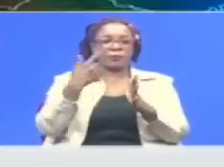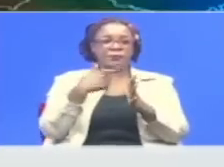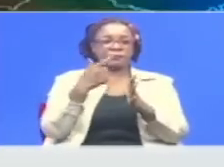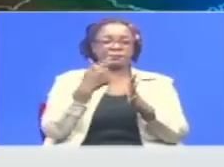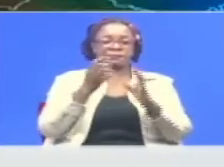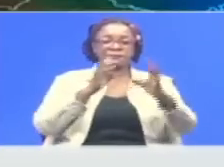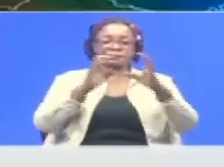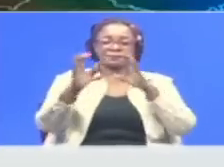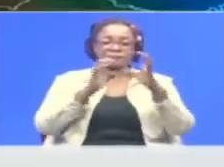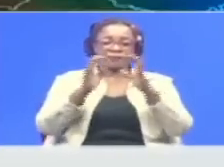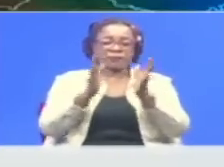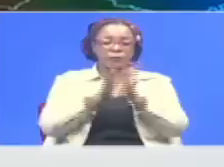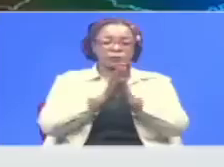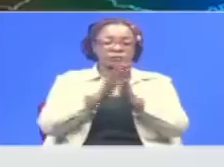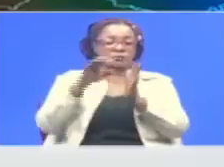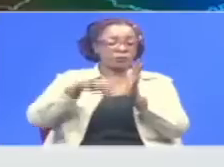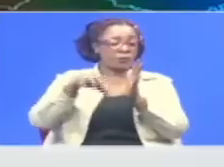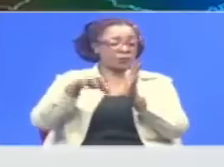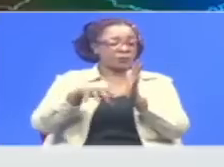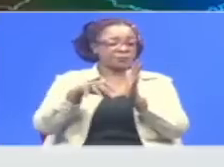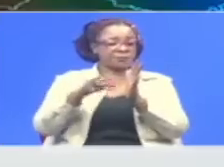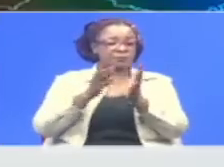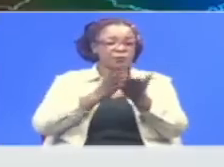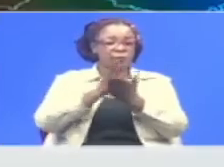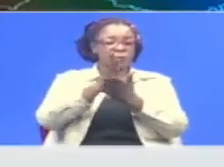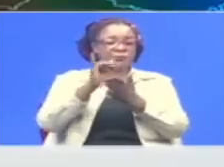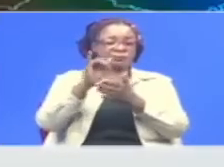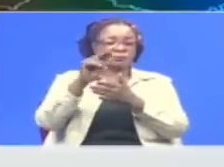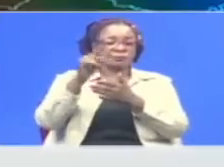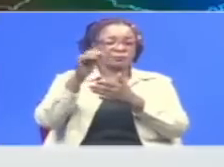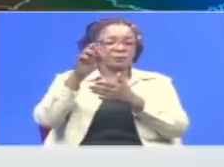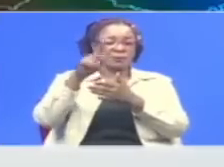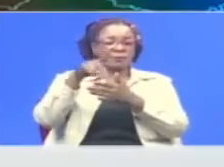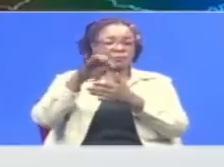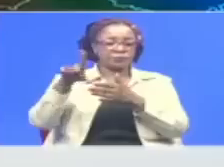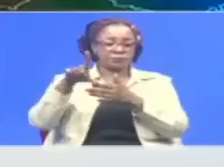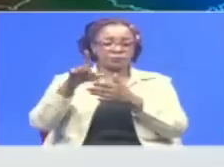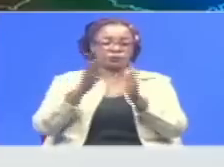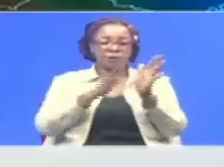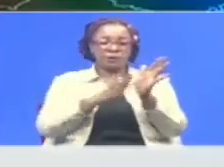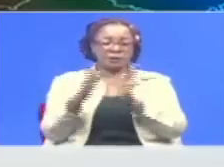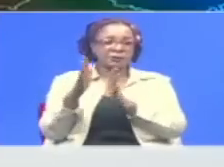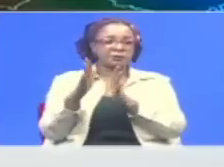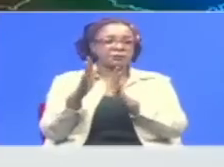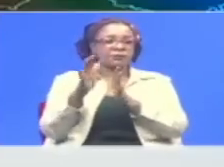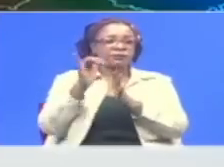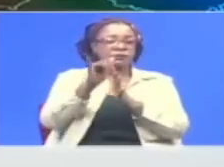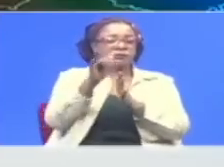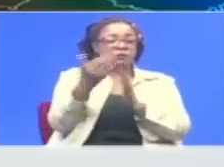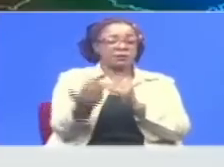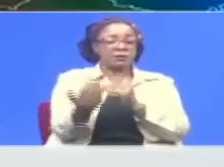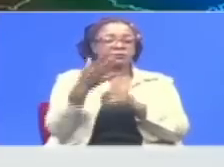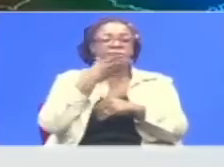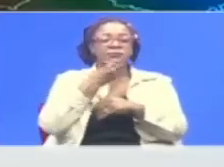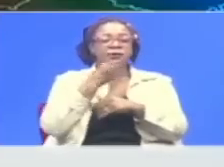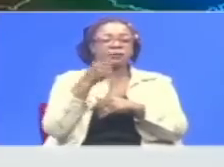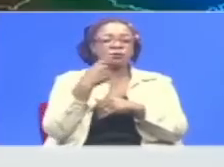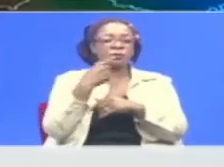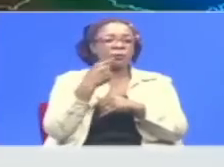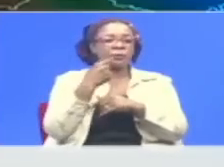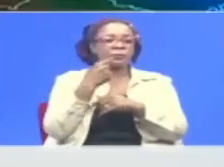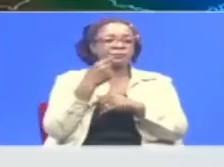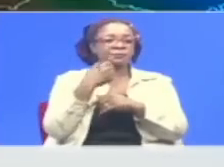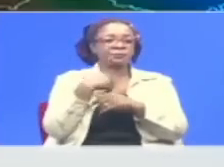communicate with their Congolese counterparts via Interpol to arrange for the interrogation and prosecution of the young man who was just labeled